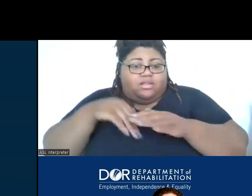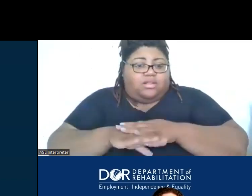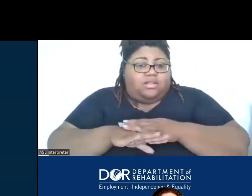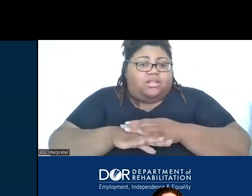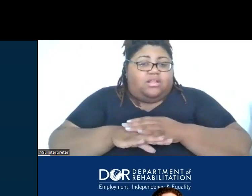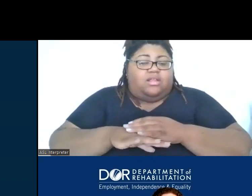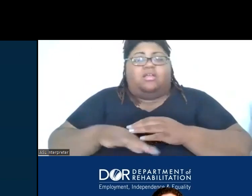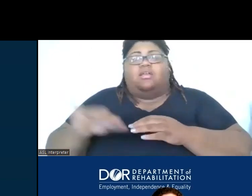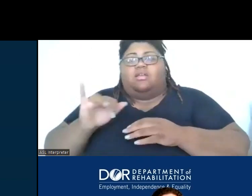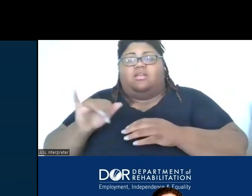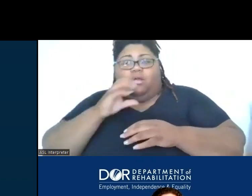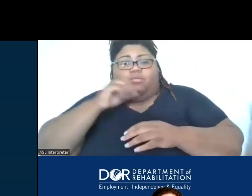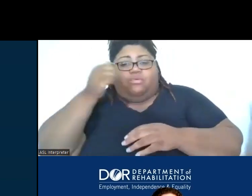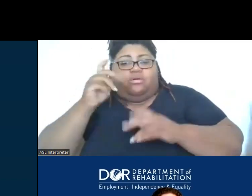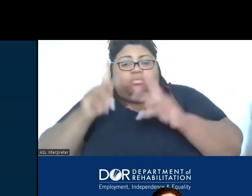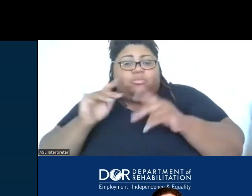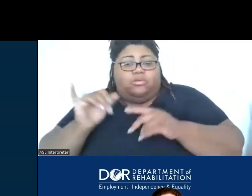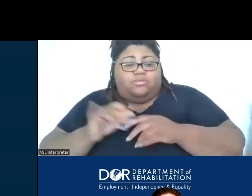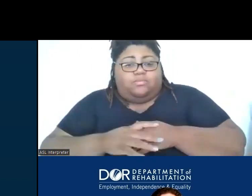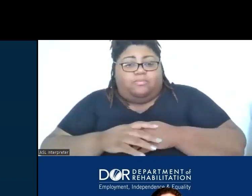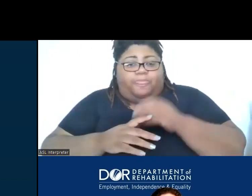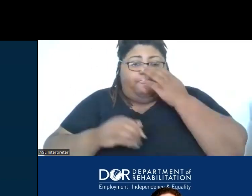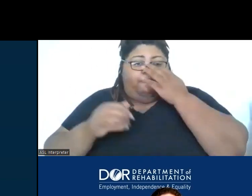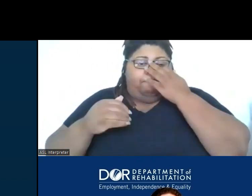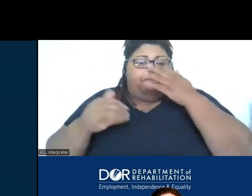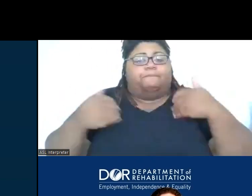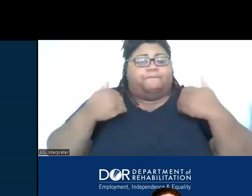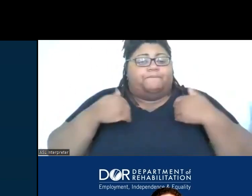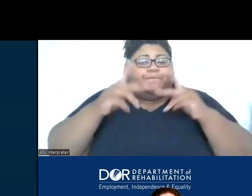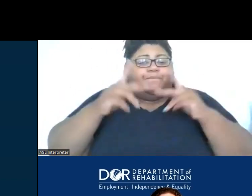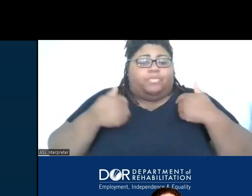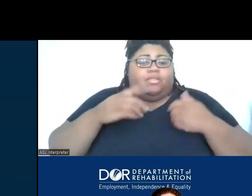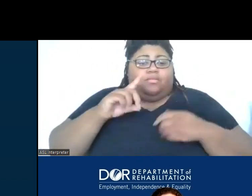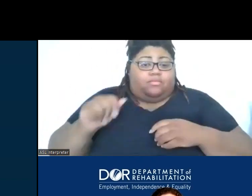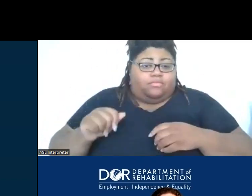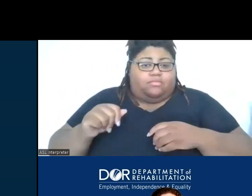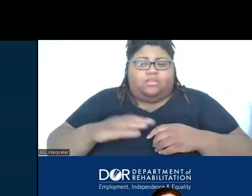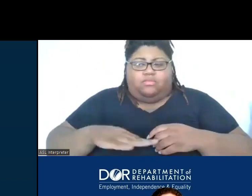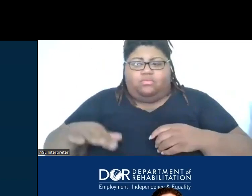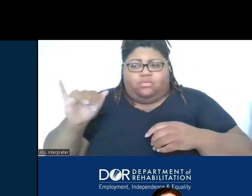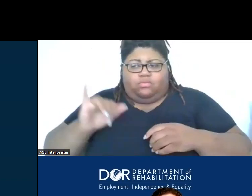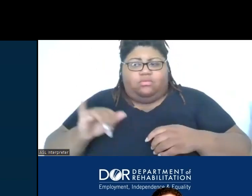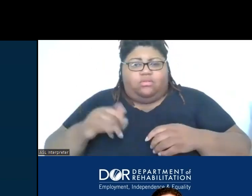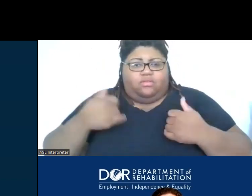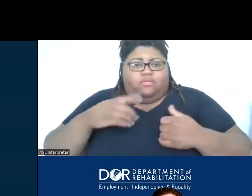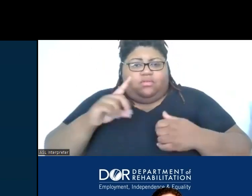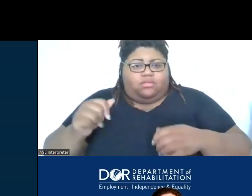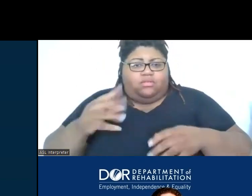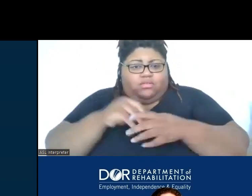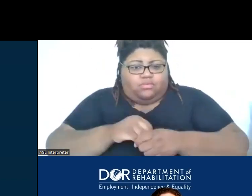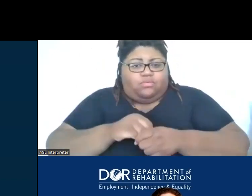adults. So this is younger people with disabilities, including children, need to be included in all of these